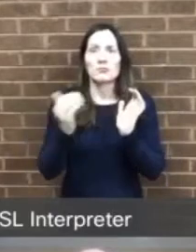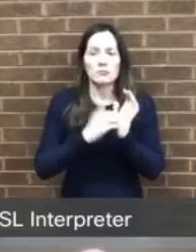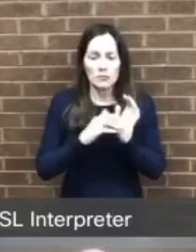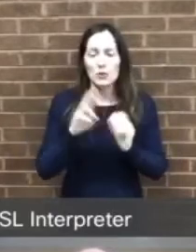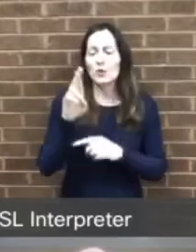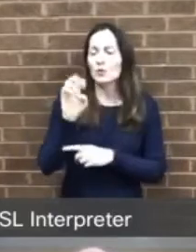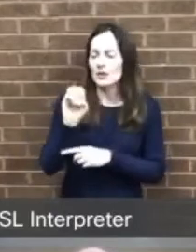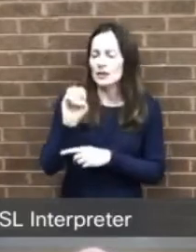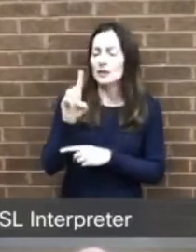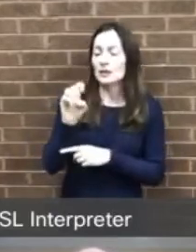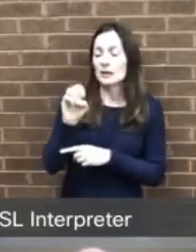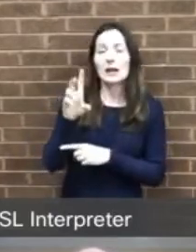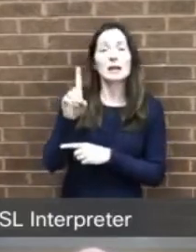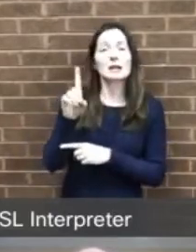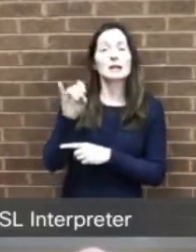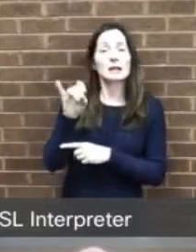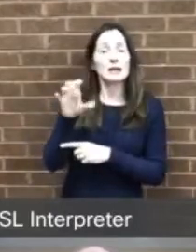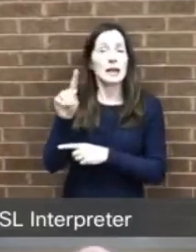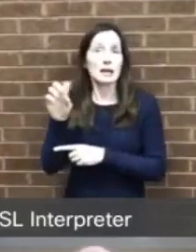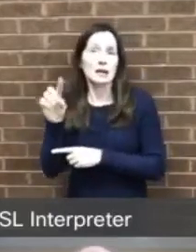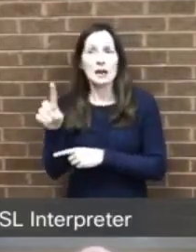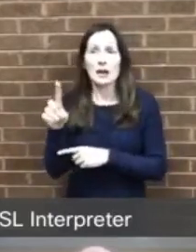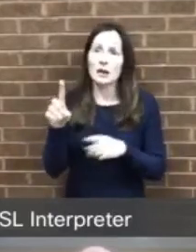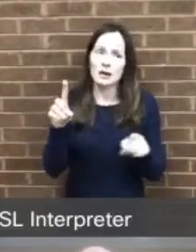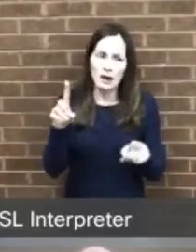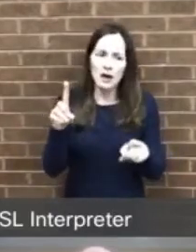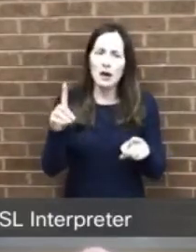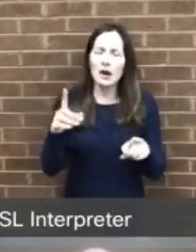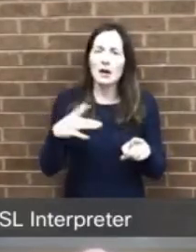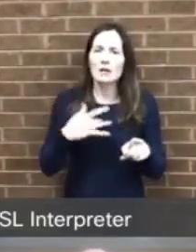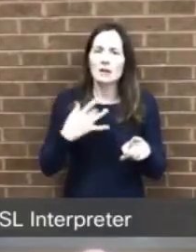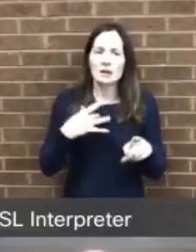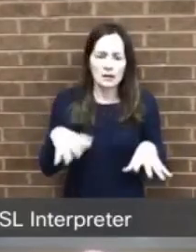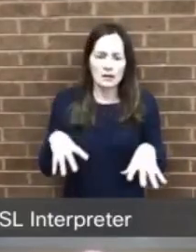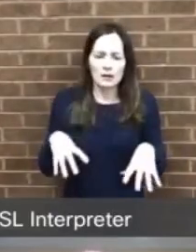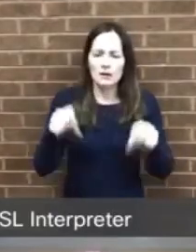history, reclaiming,